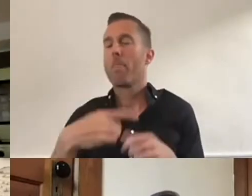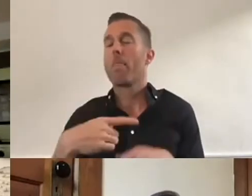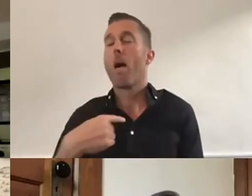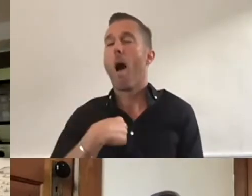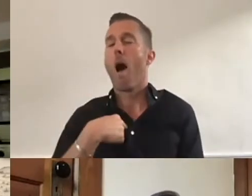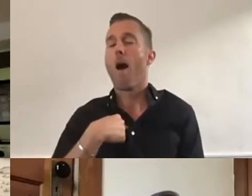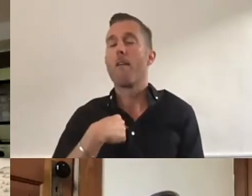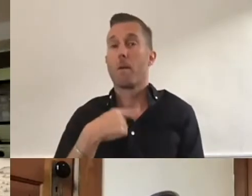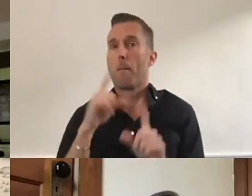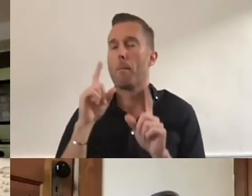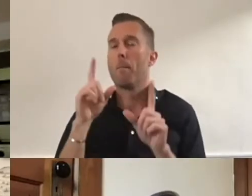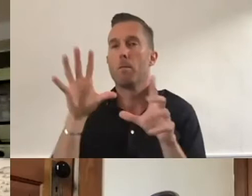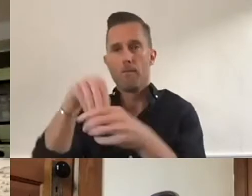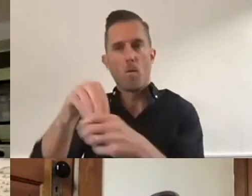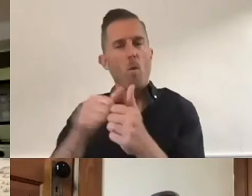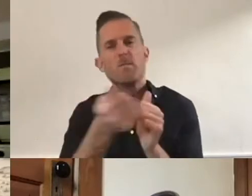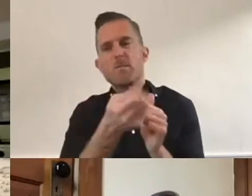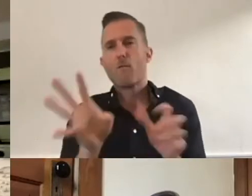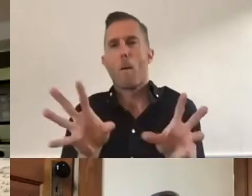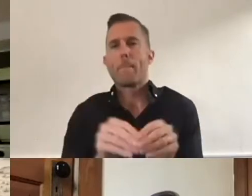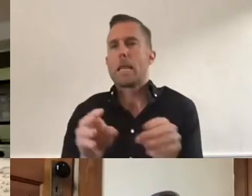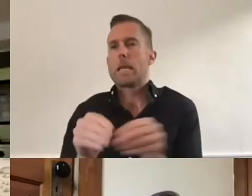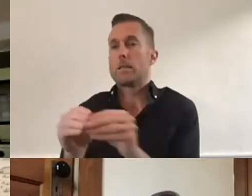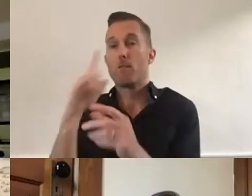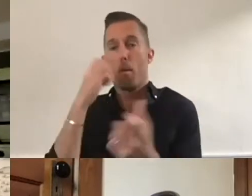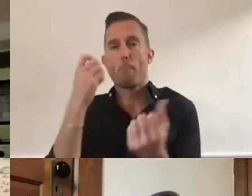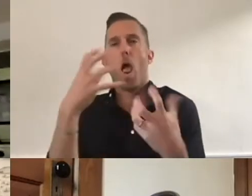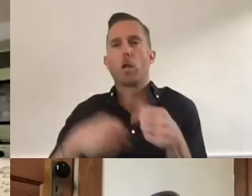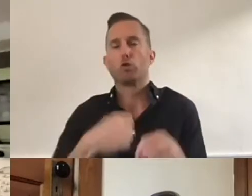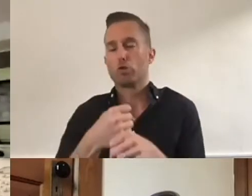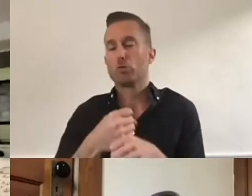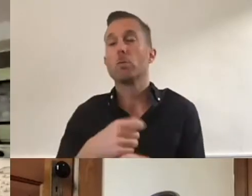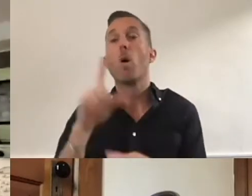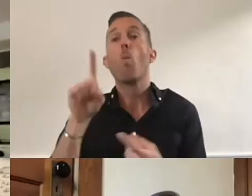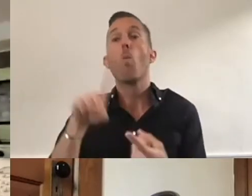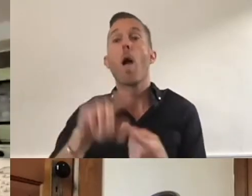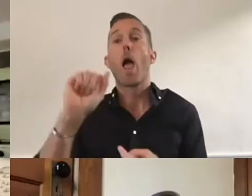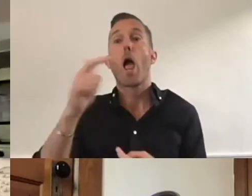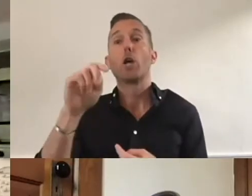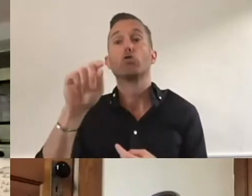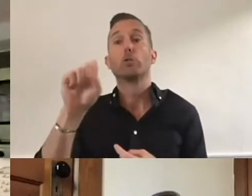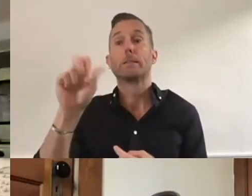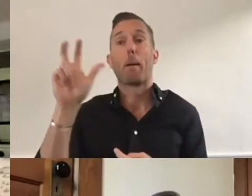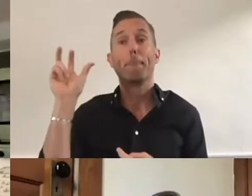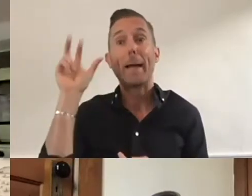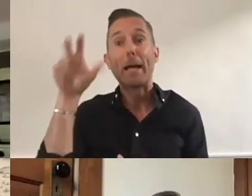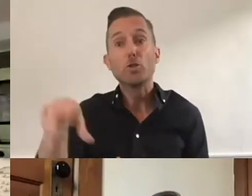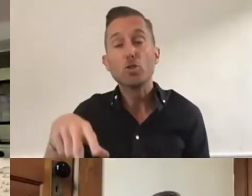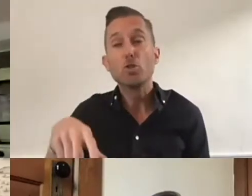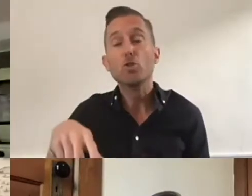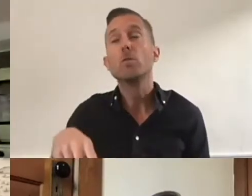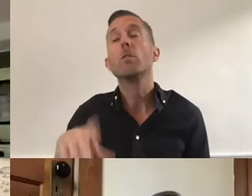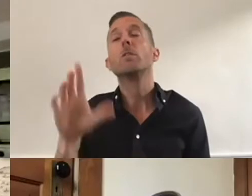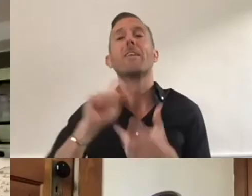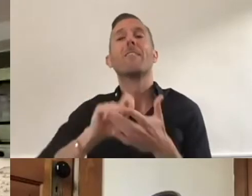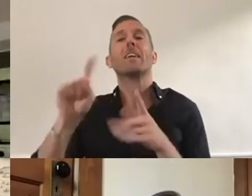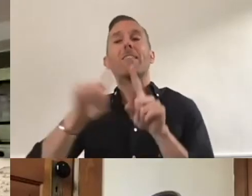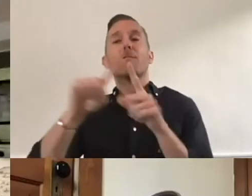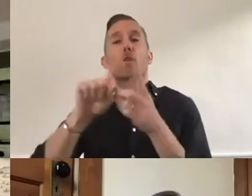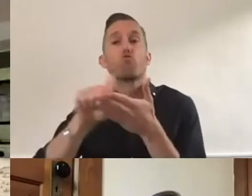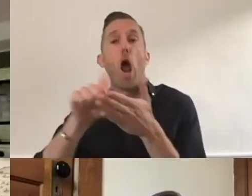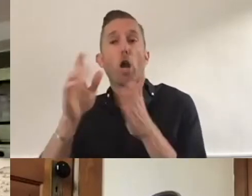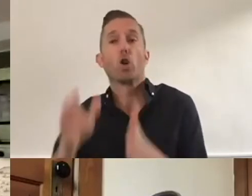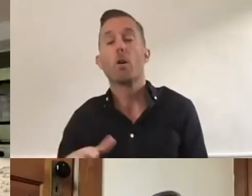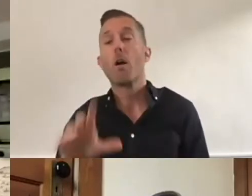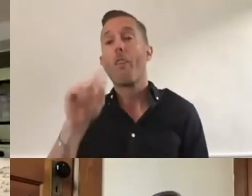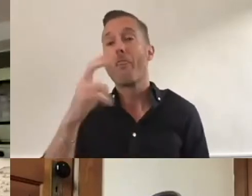meetings for several years, and when agents pitch the writers, the non-diverse writers, they'll